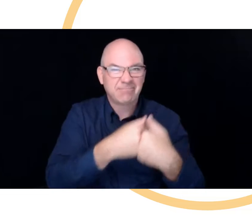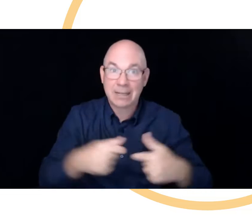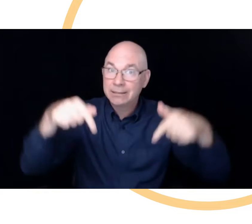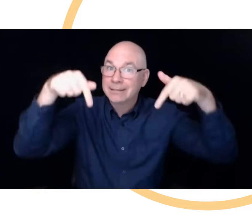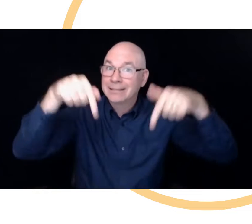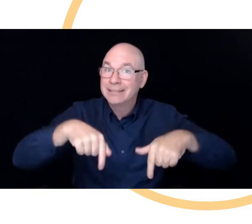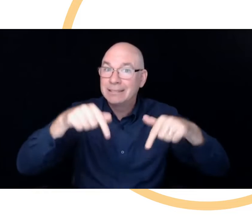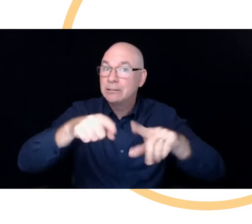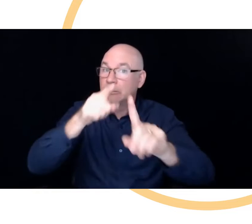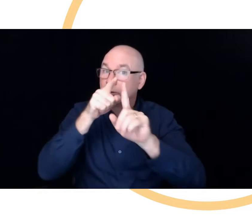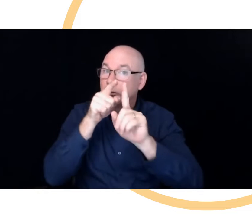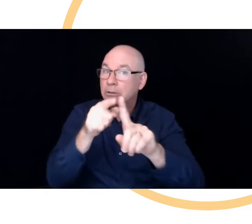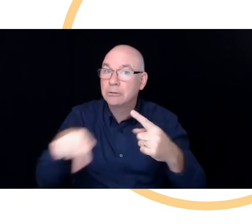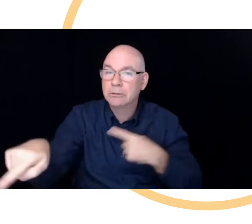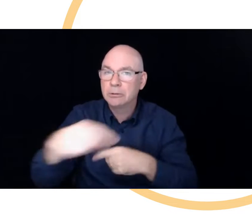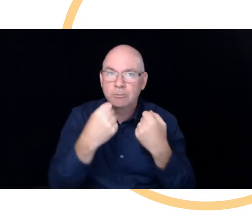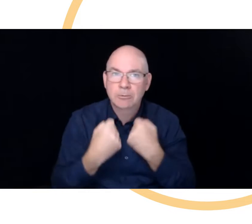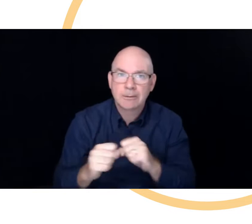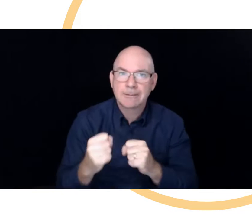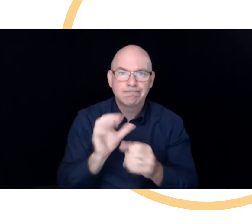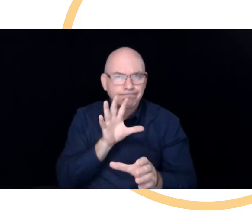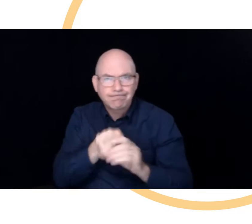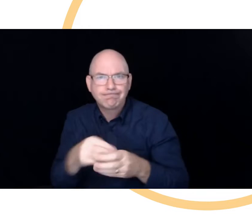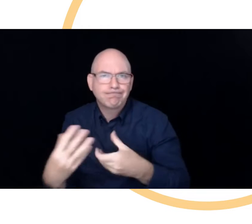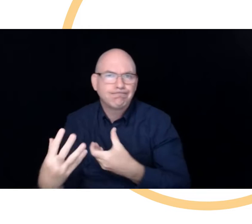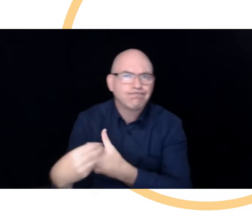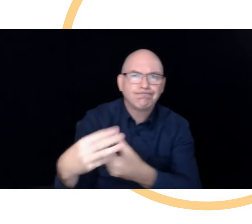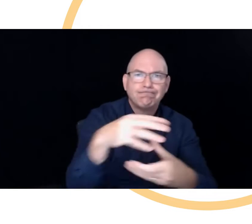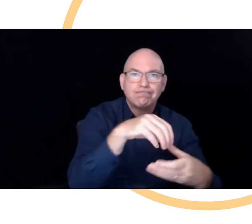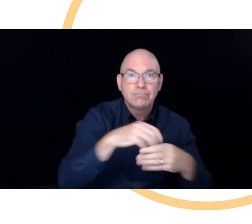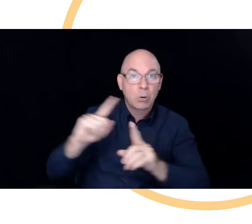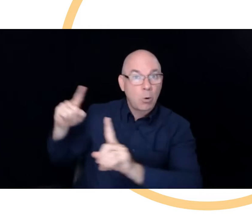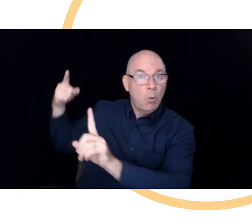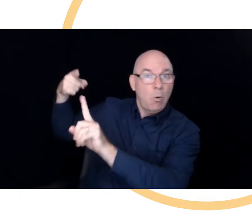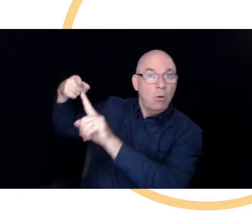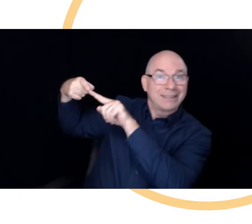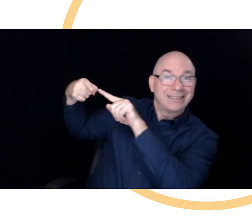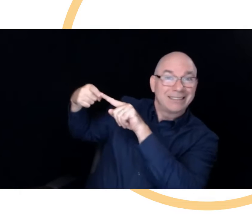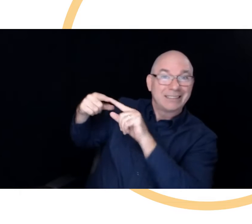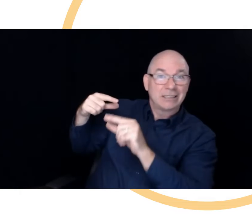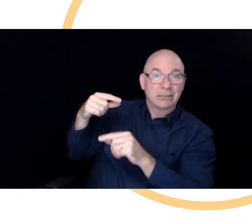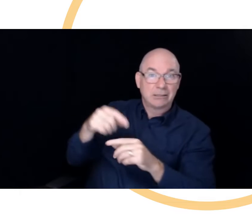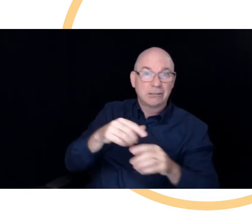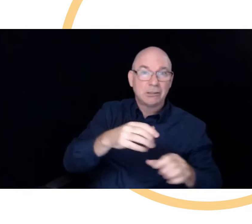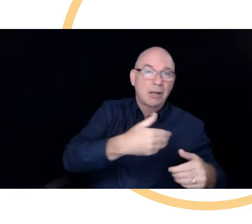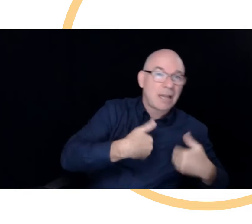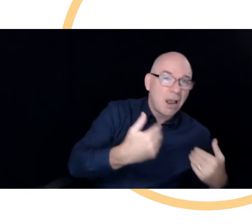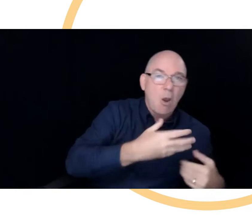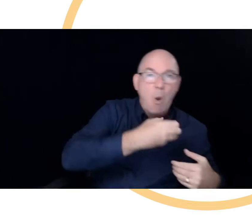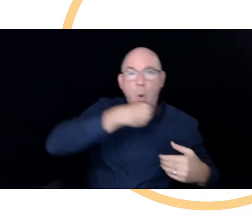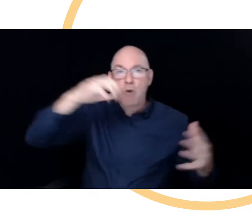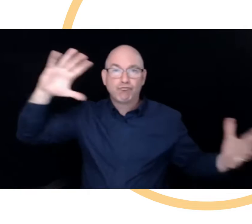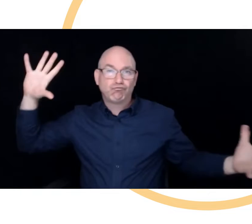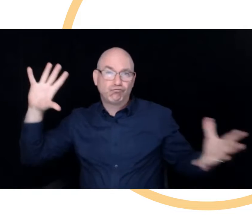how we all can play a meaningful role in materializing the goal of intergenerational solidarity. Over